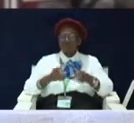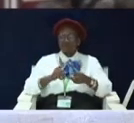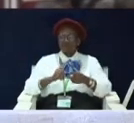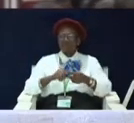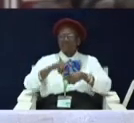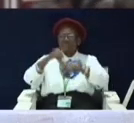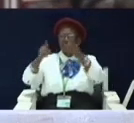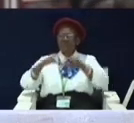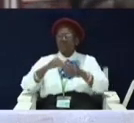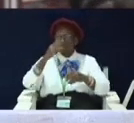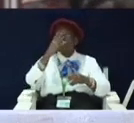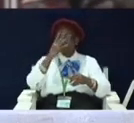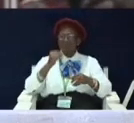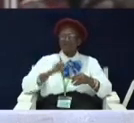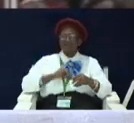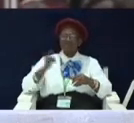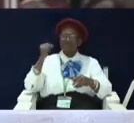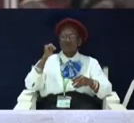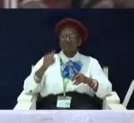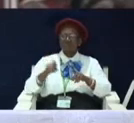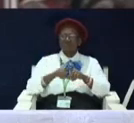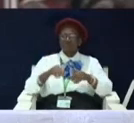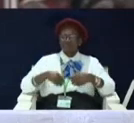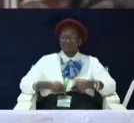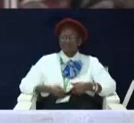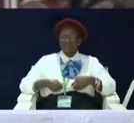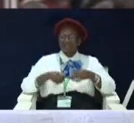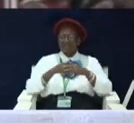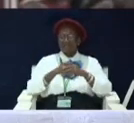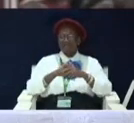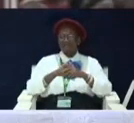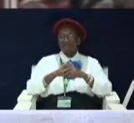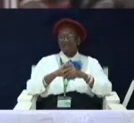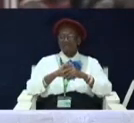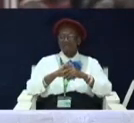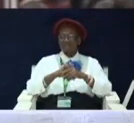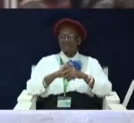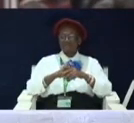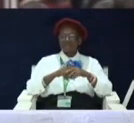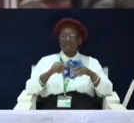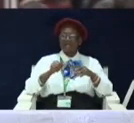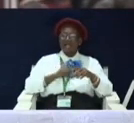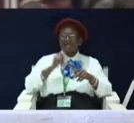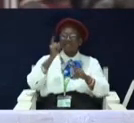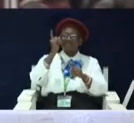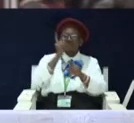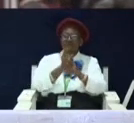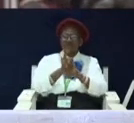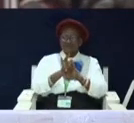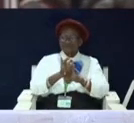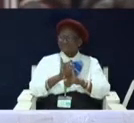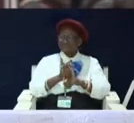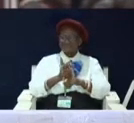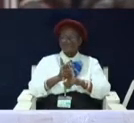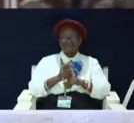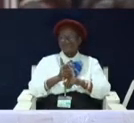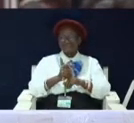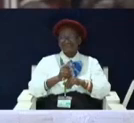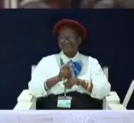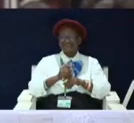sleep. I was so tired. I hit the bed without taking my socks